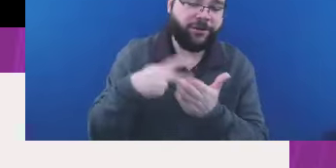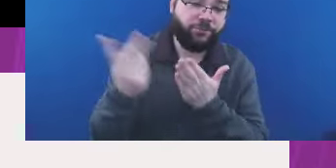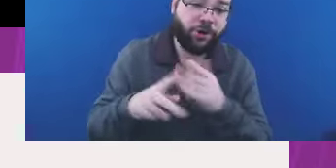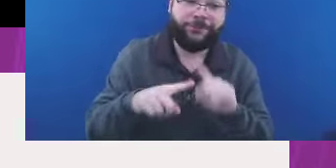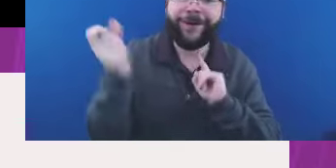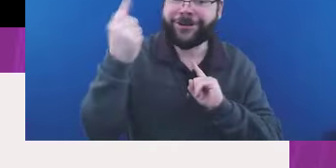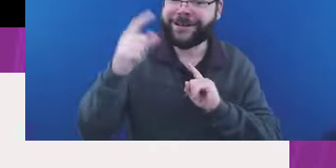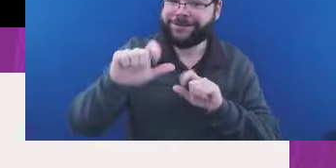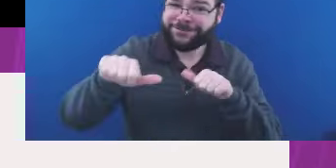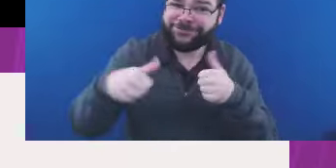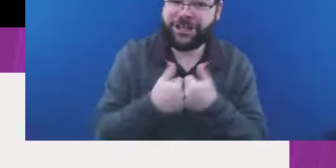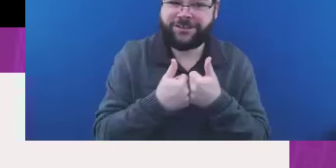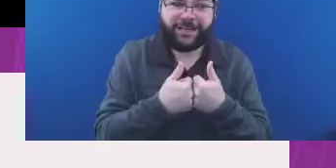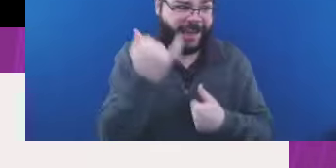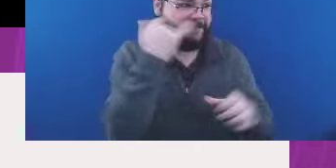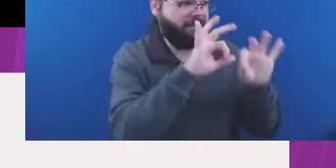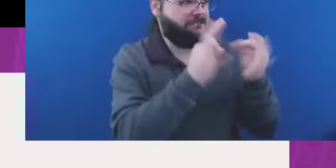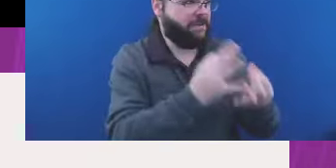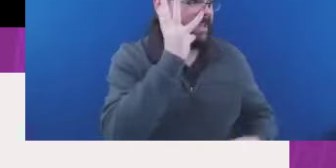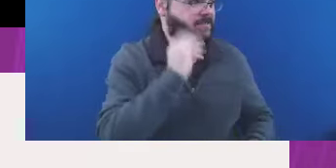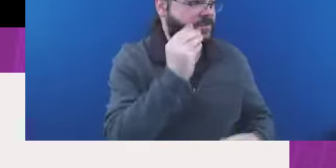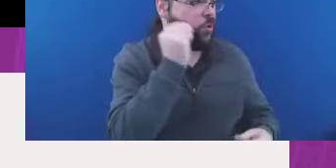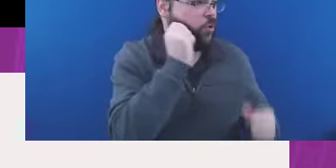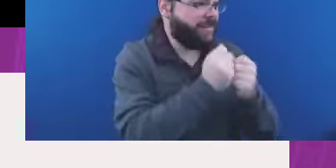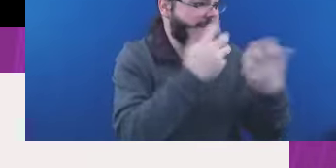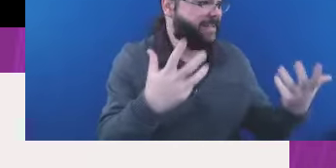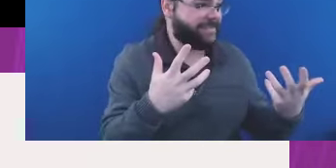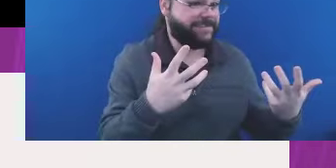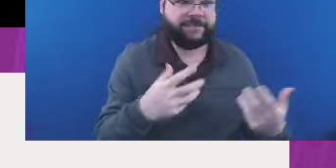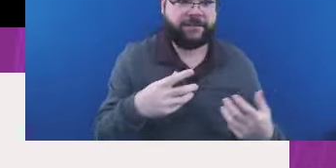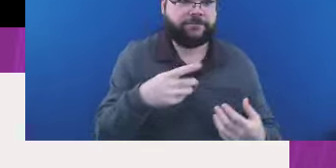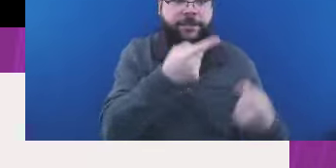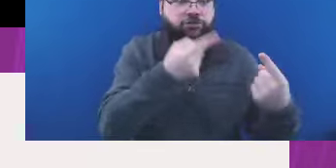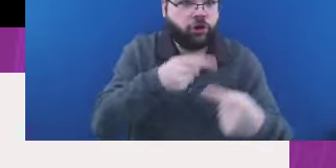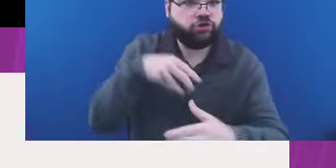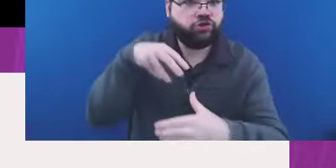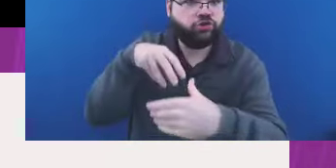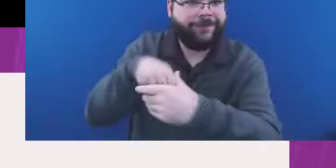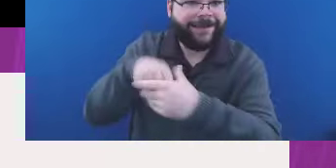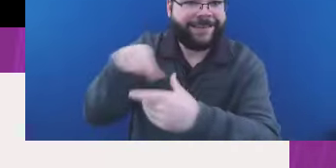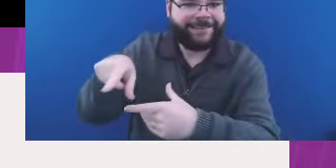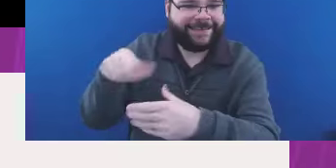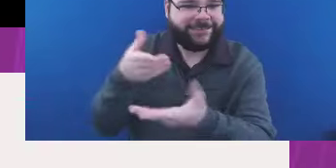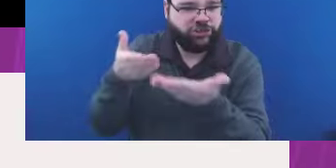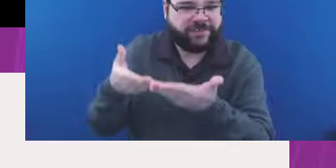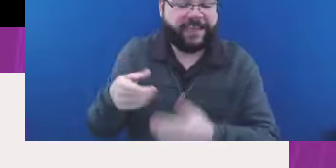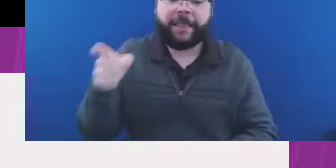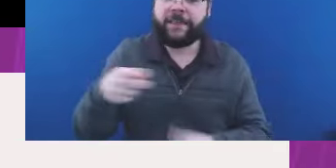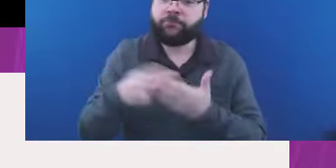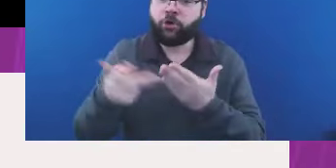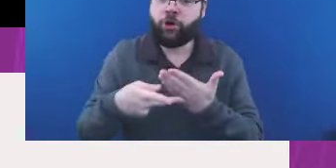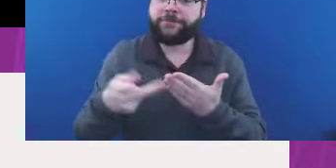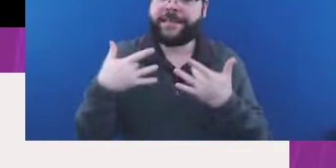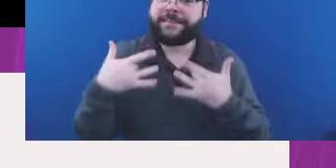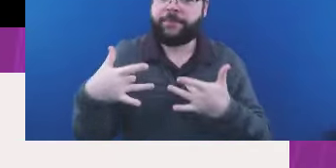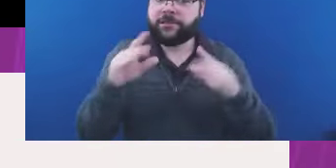for families experiencing homelessness to access these programs. Typically, they're highly mobile. We talked about that when we first started